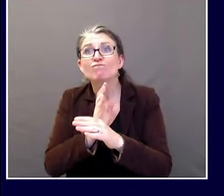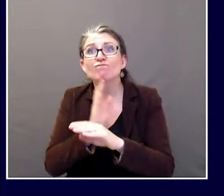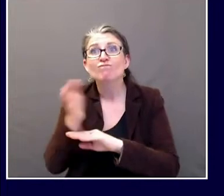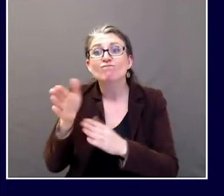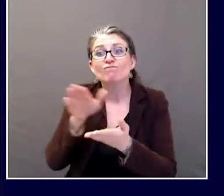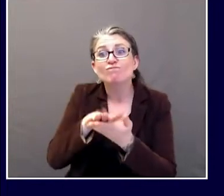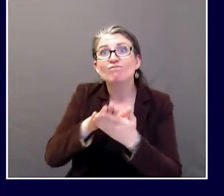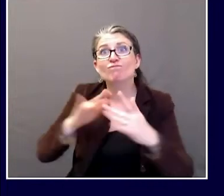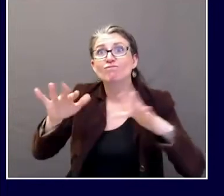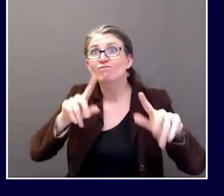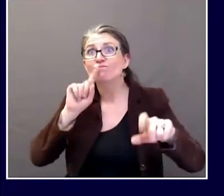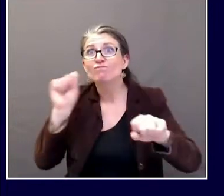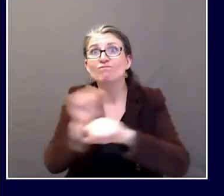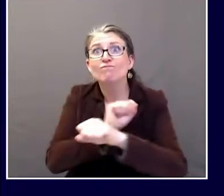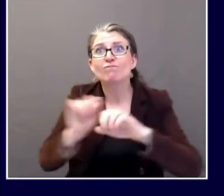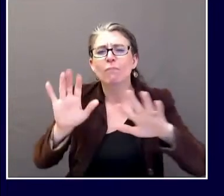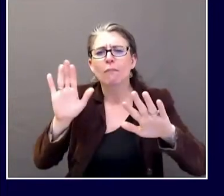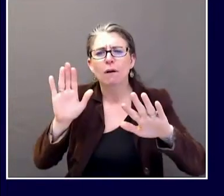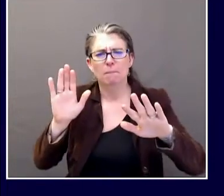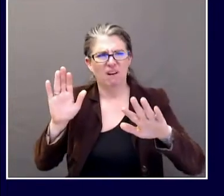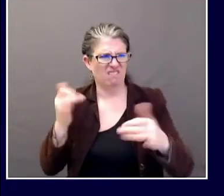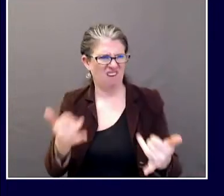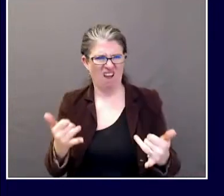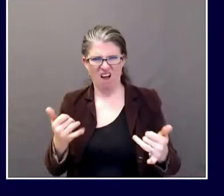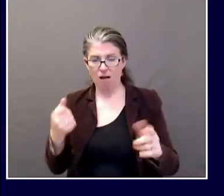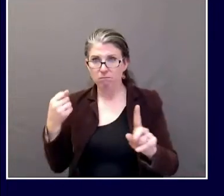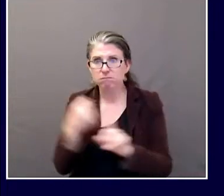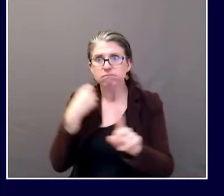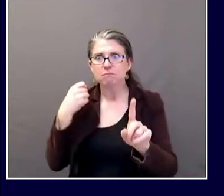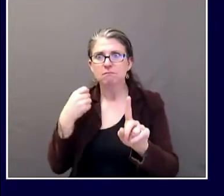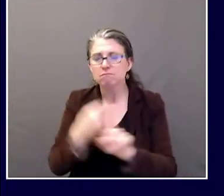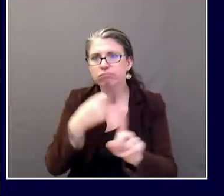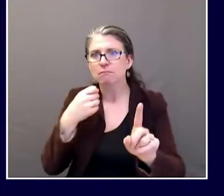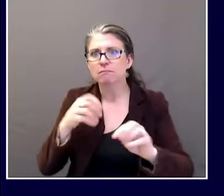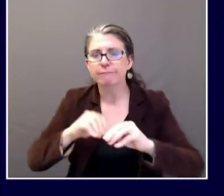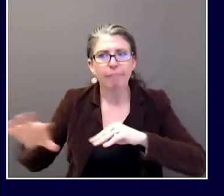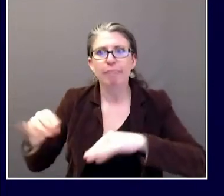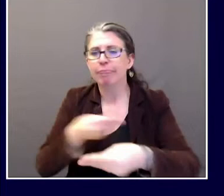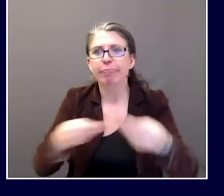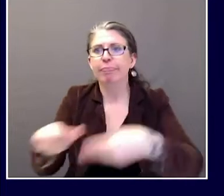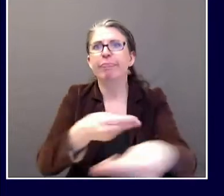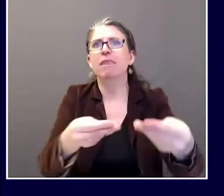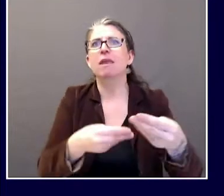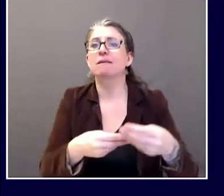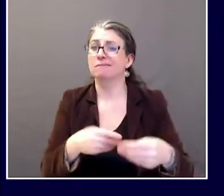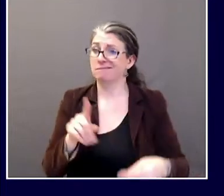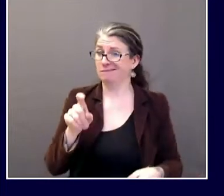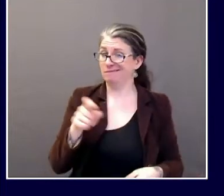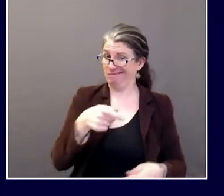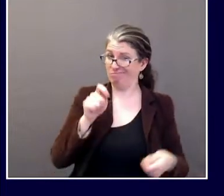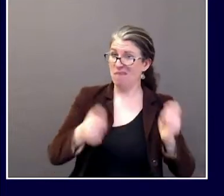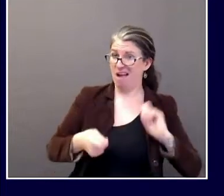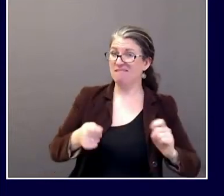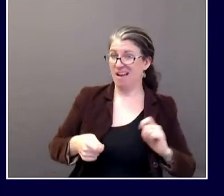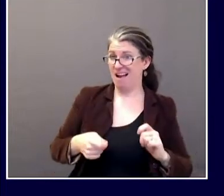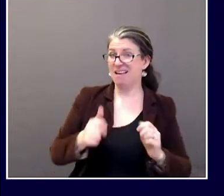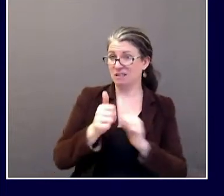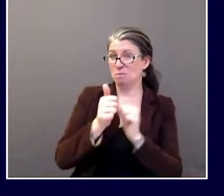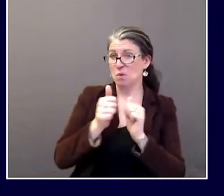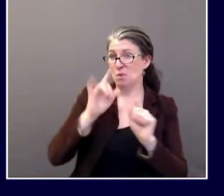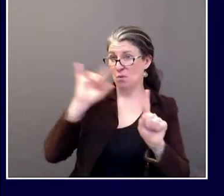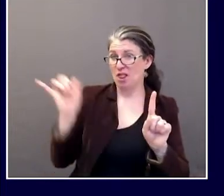speak both Maine specifically and then more generally, and both in Maine as in generally.